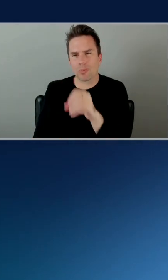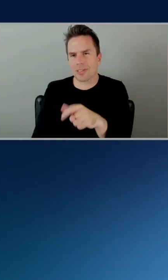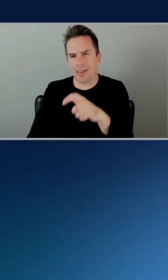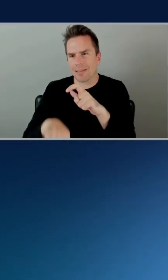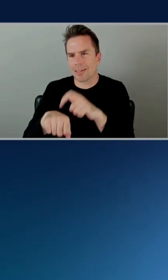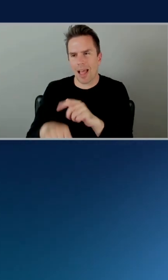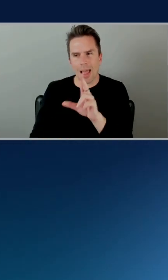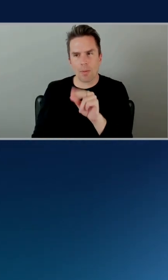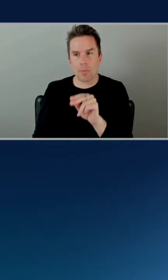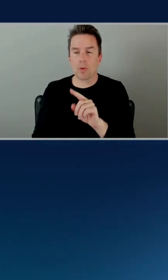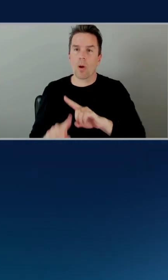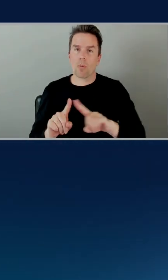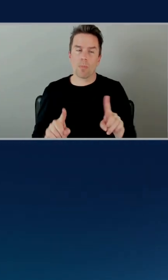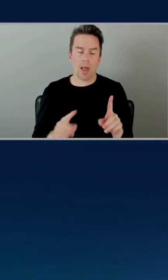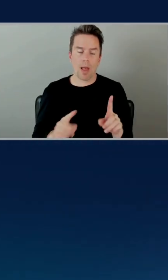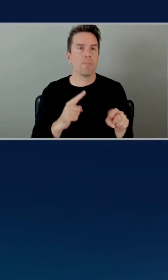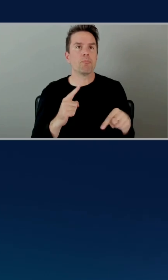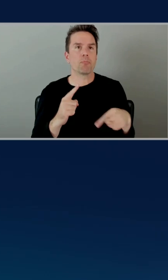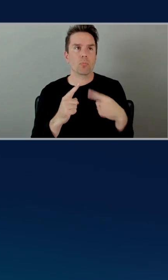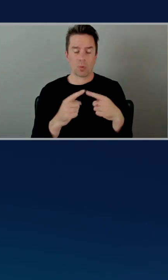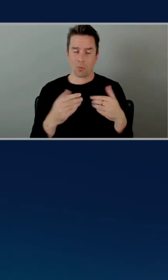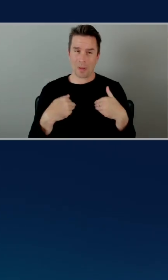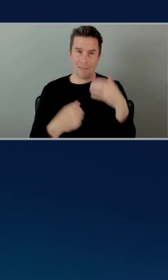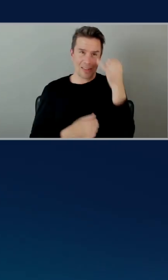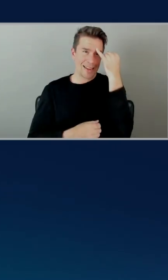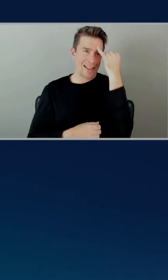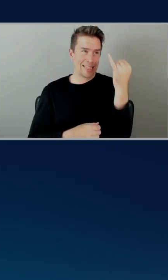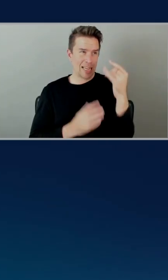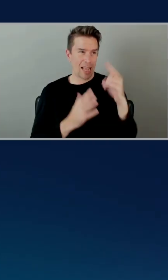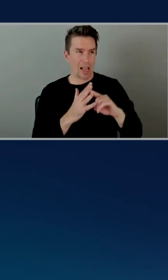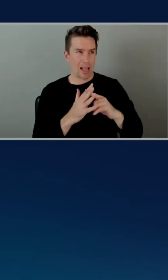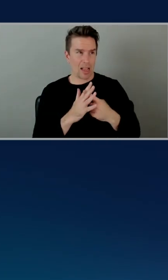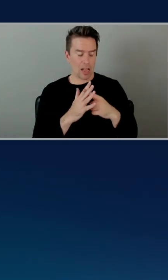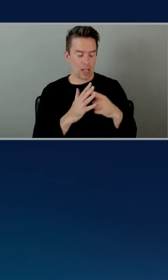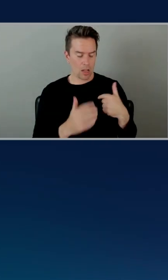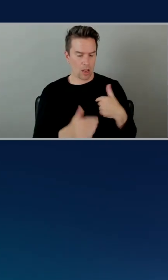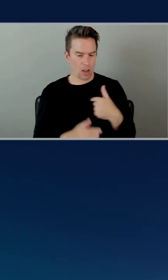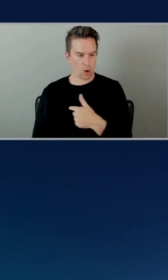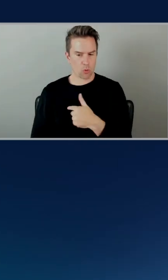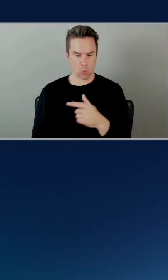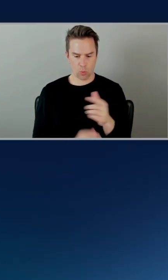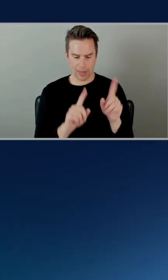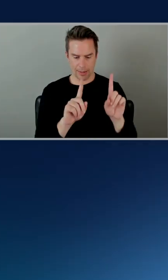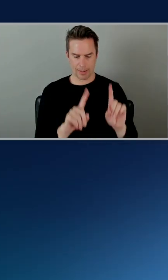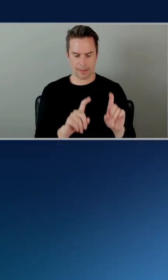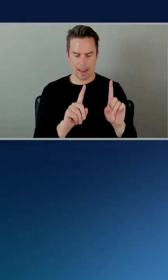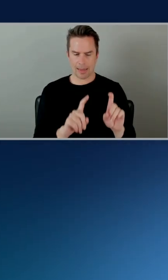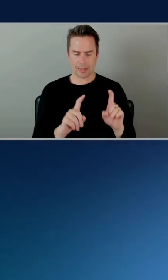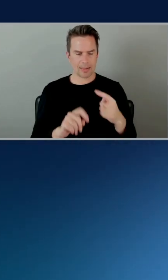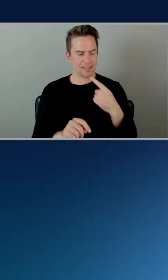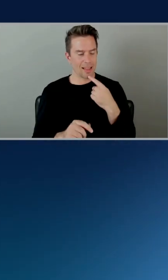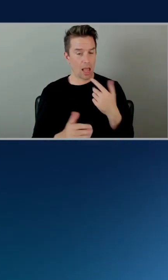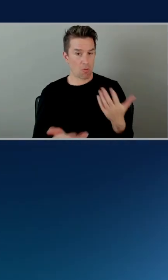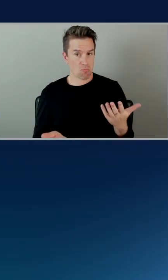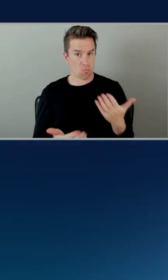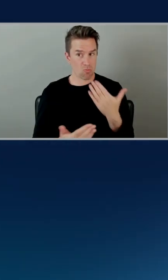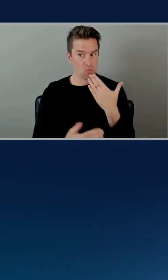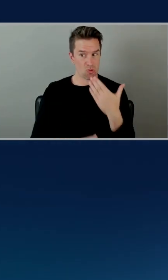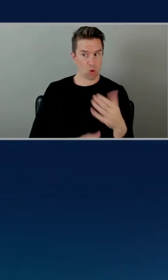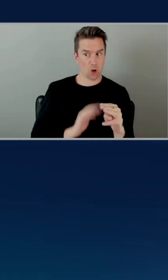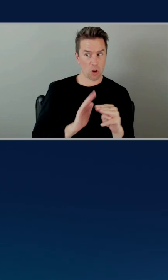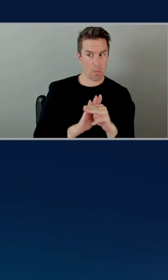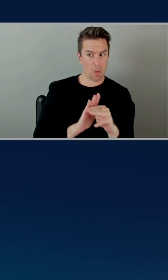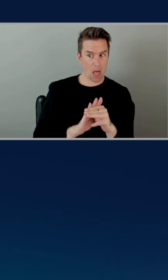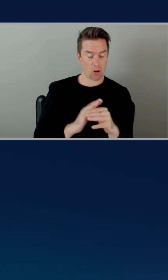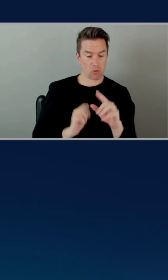when we initially had this idea and we ran a set of tests, say, how good are these models? We were just blown away